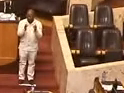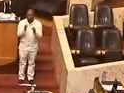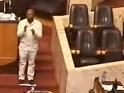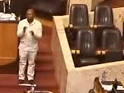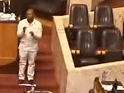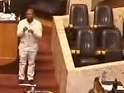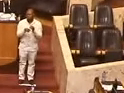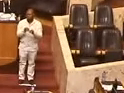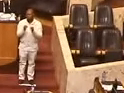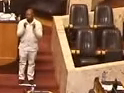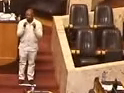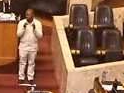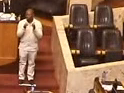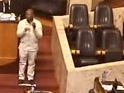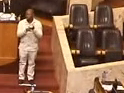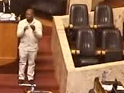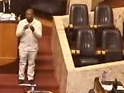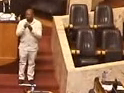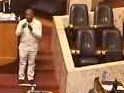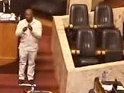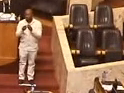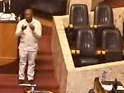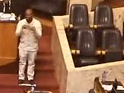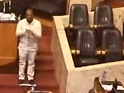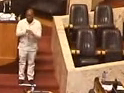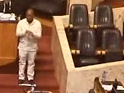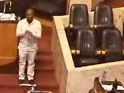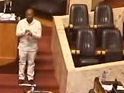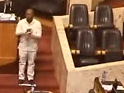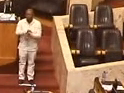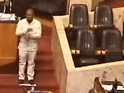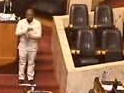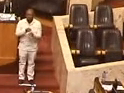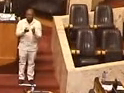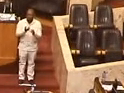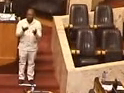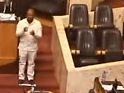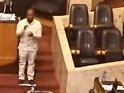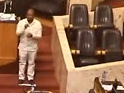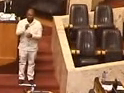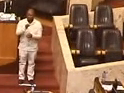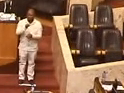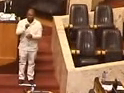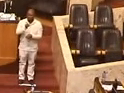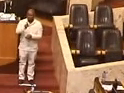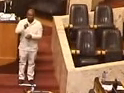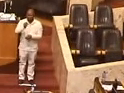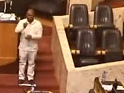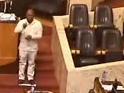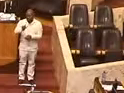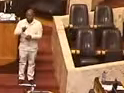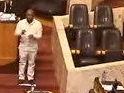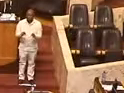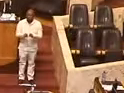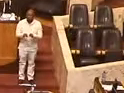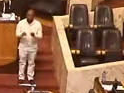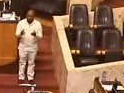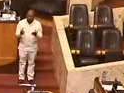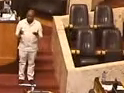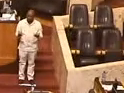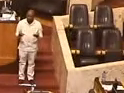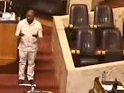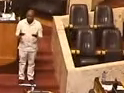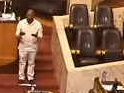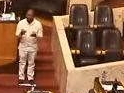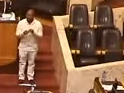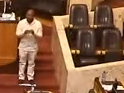to information regarding projects implemented in the province by SANRA. This is in relation to be taken on board